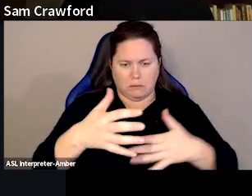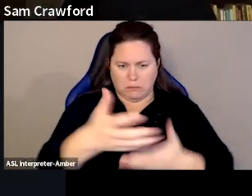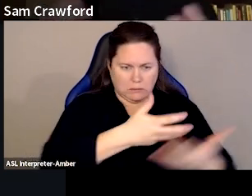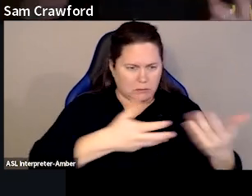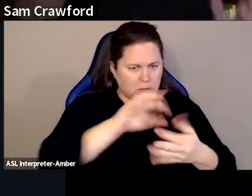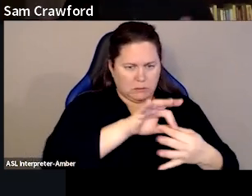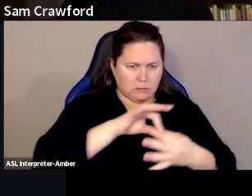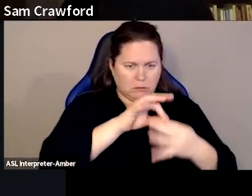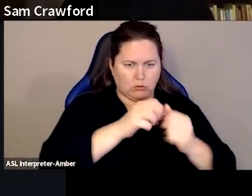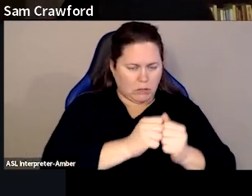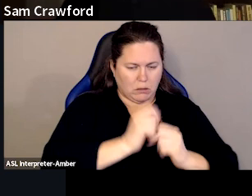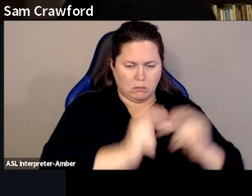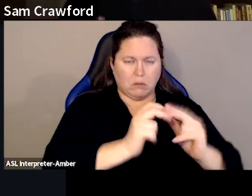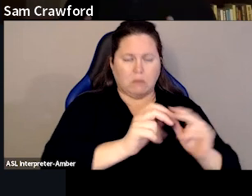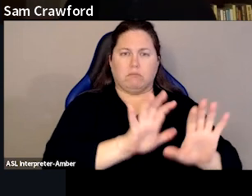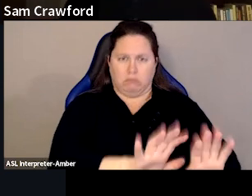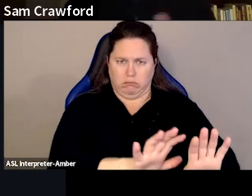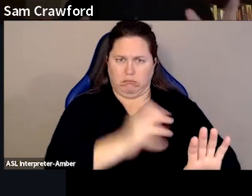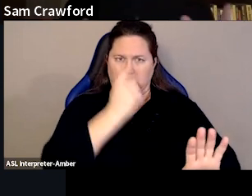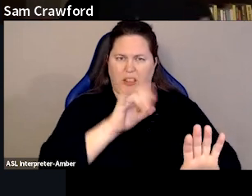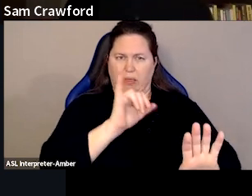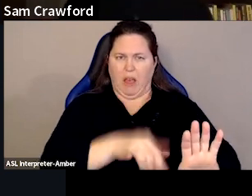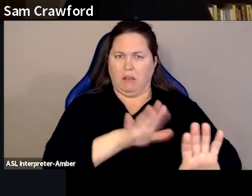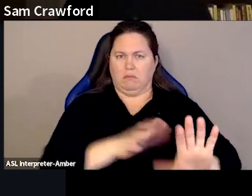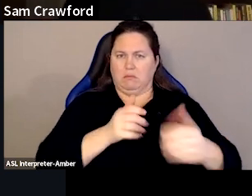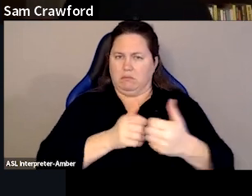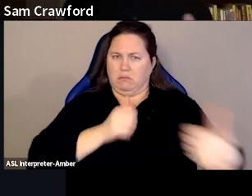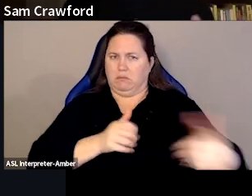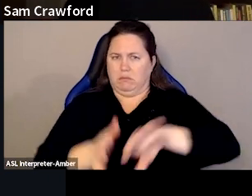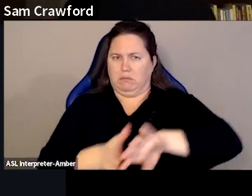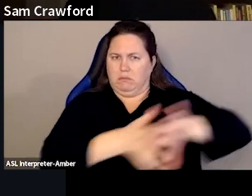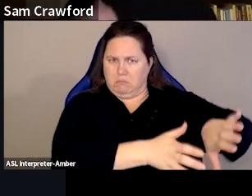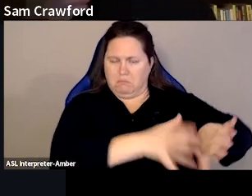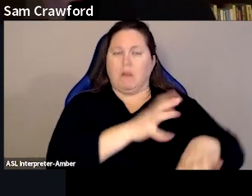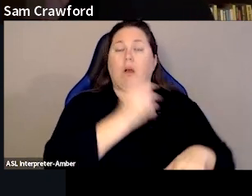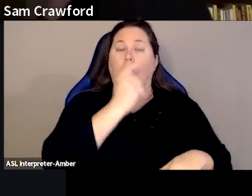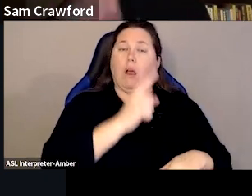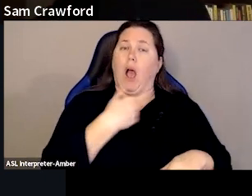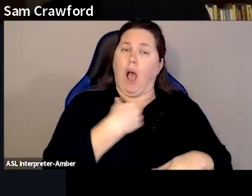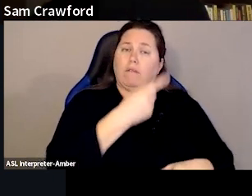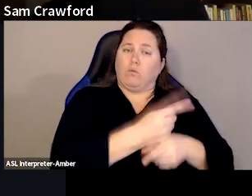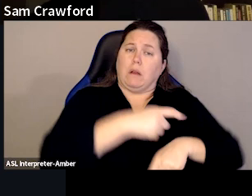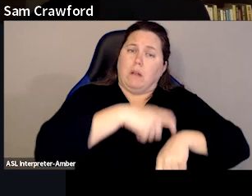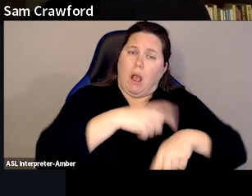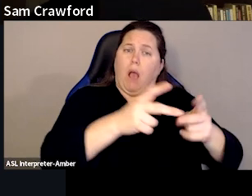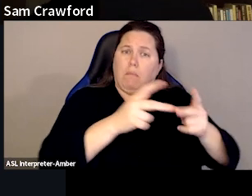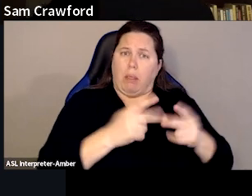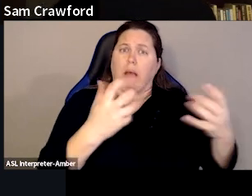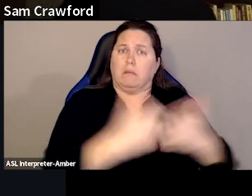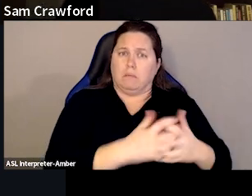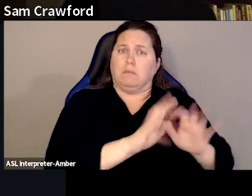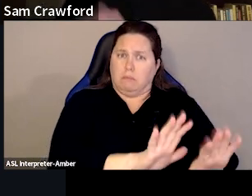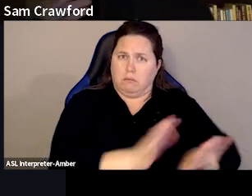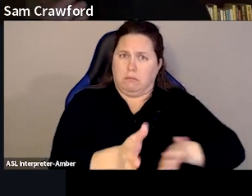I'm absolutely not here to diminish that in any way, shape, or form. But what this webinar is, which you'll see